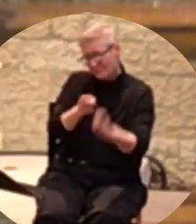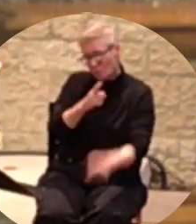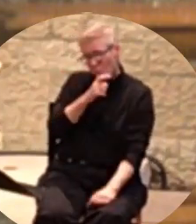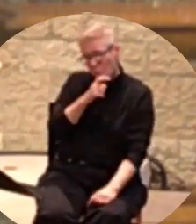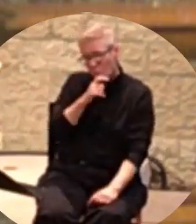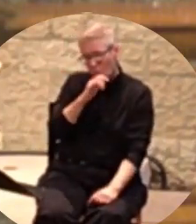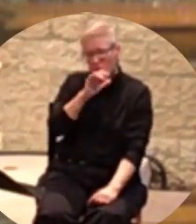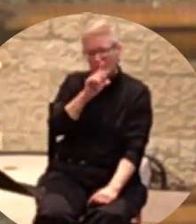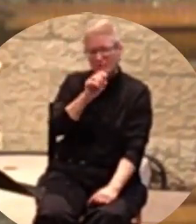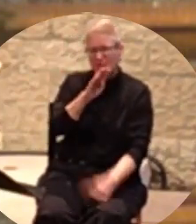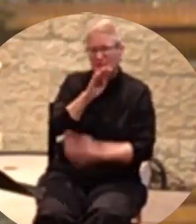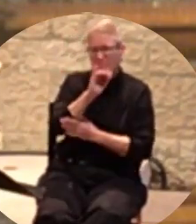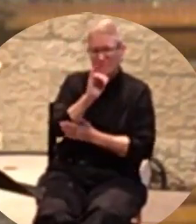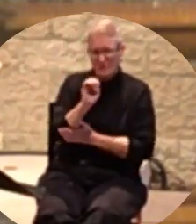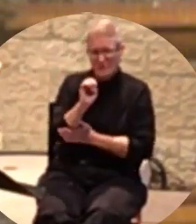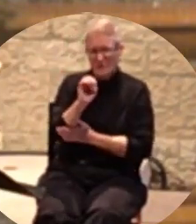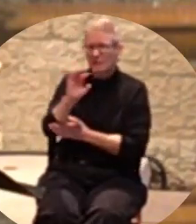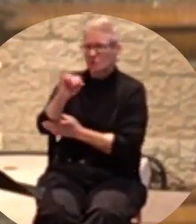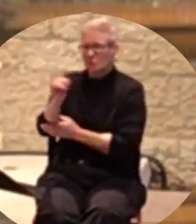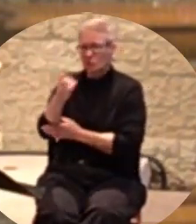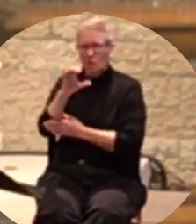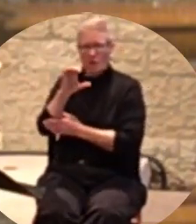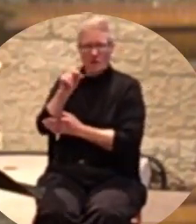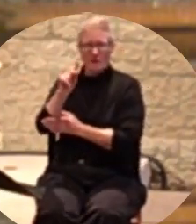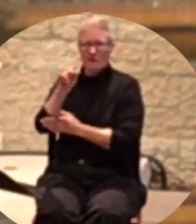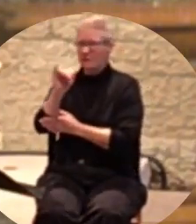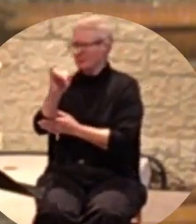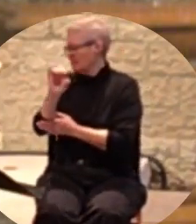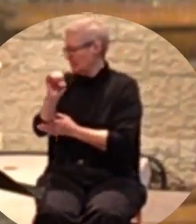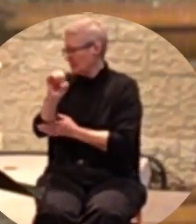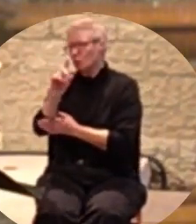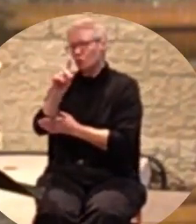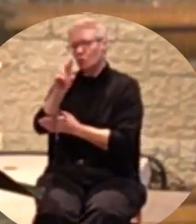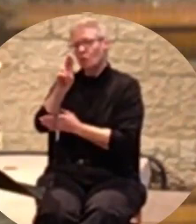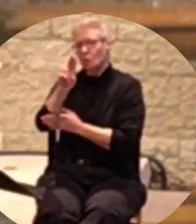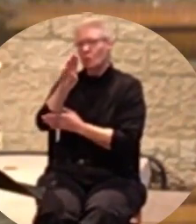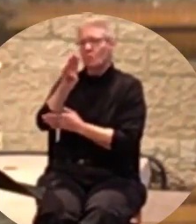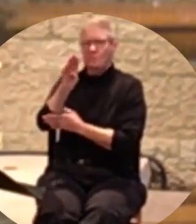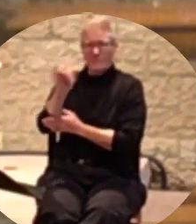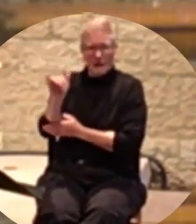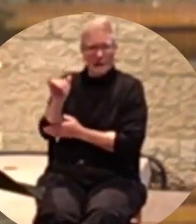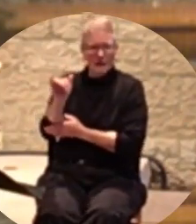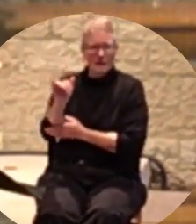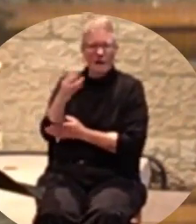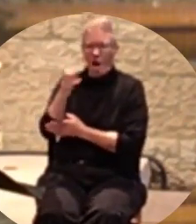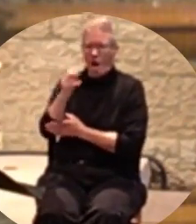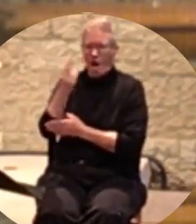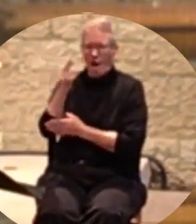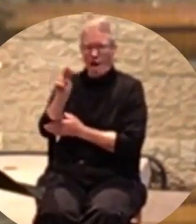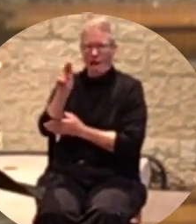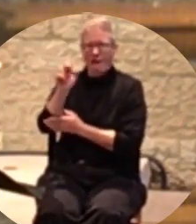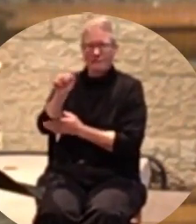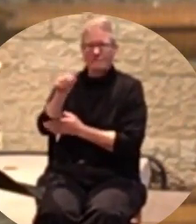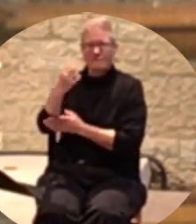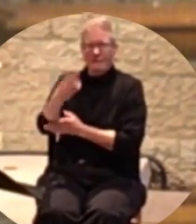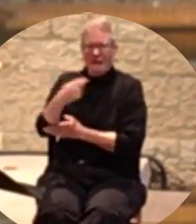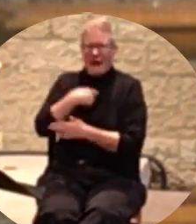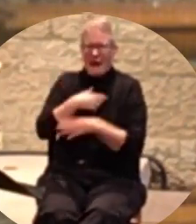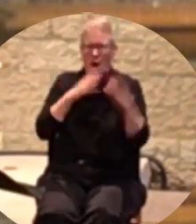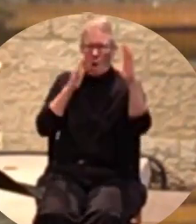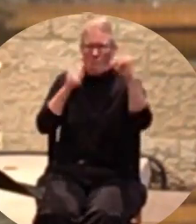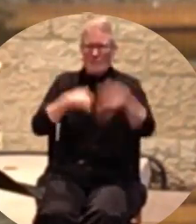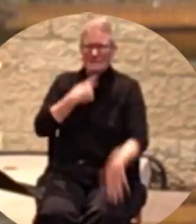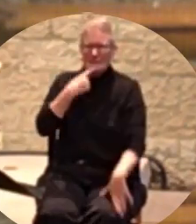Ohana in memory of their parents, Ken and Peggy Dubé. And I hope I pronounced those names